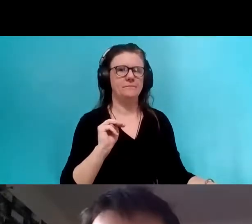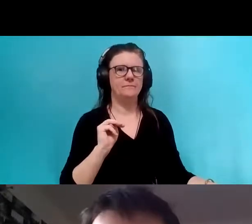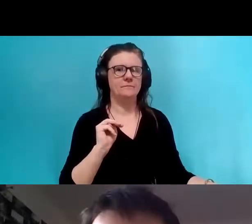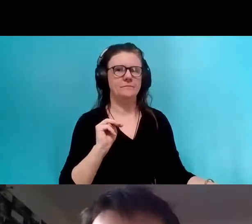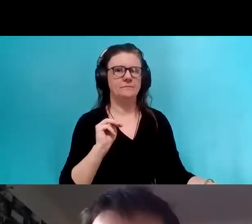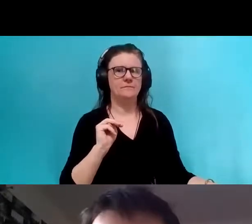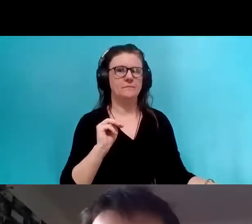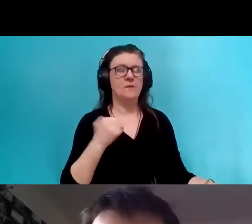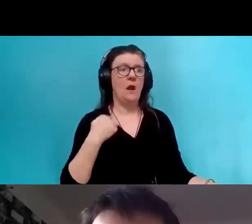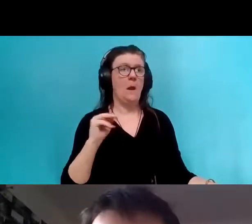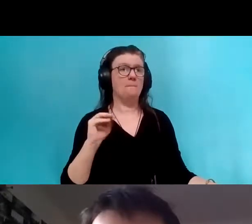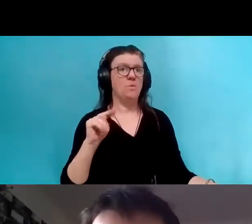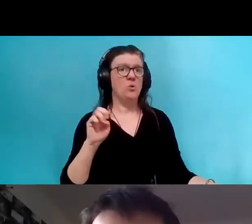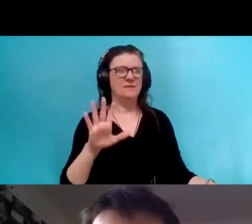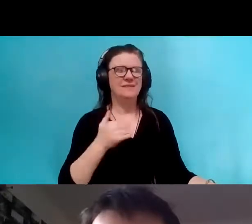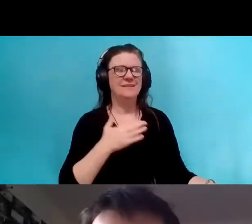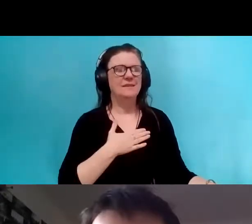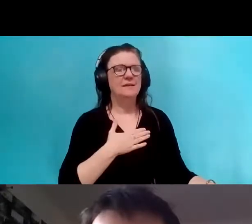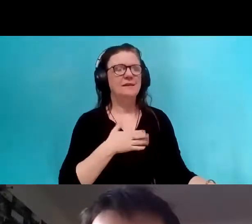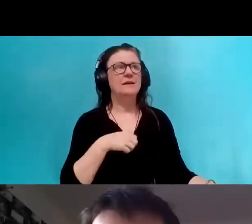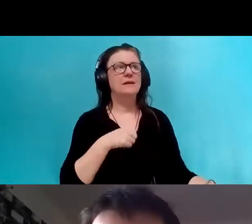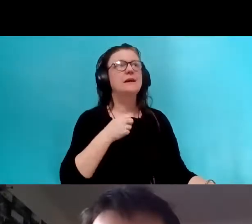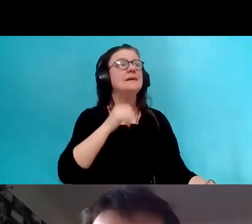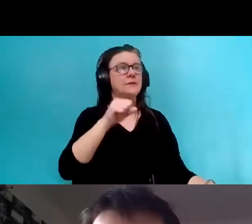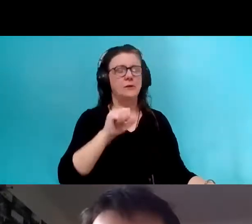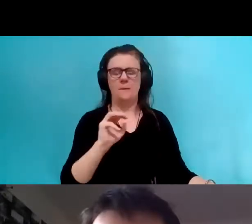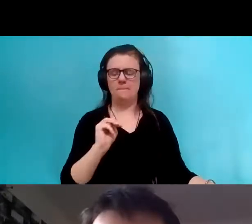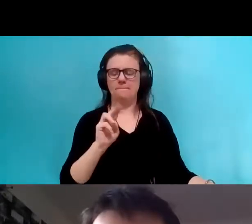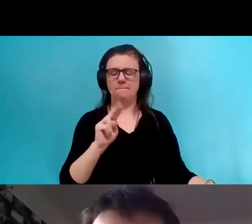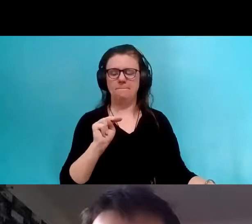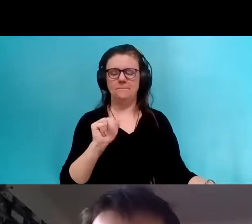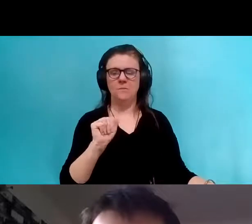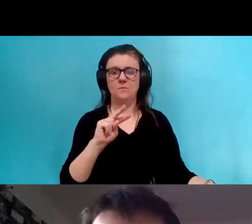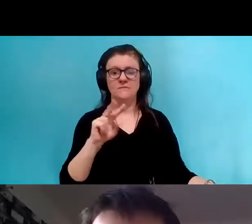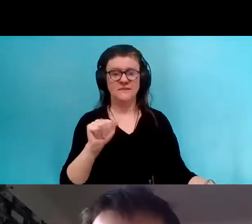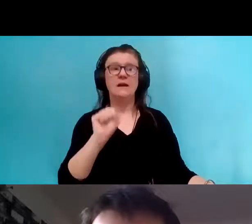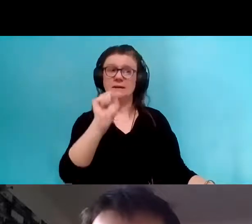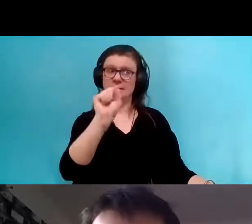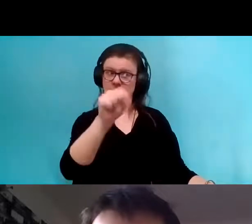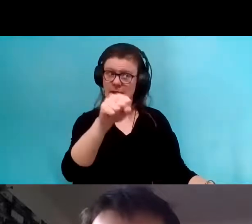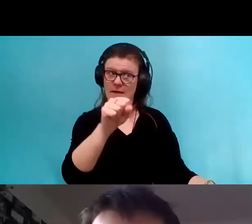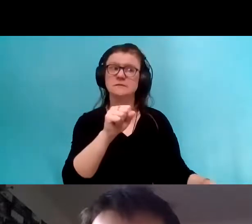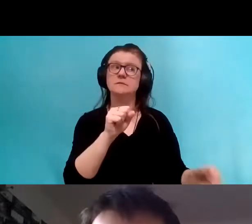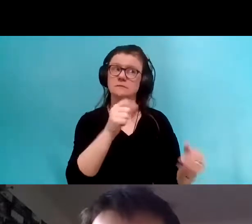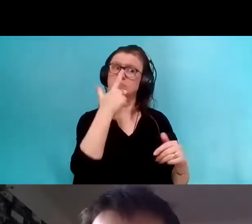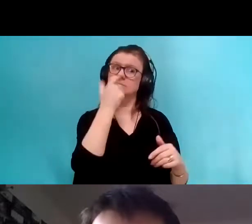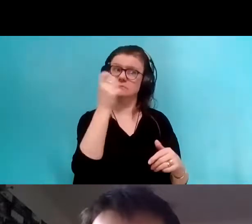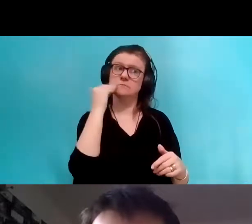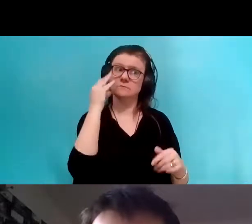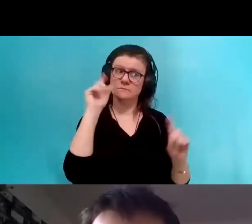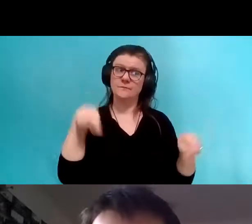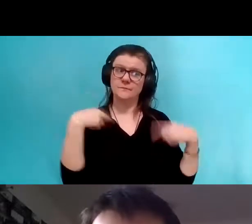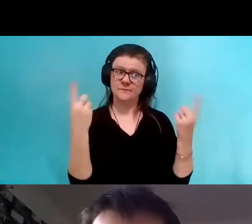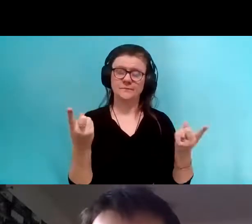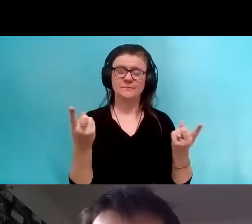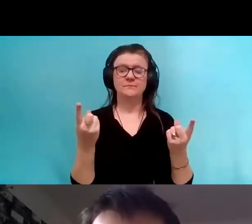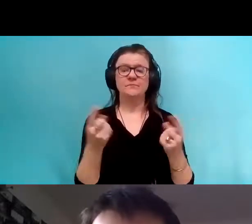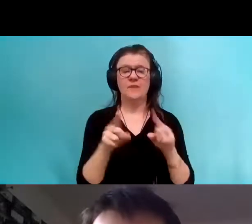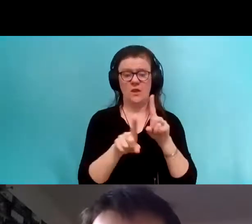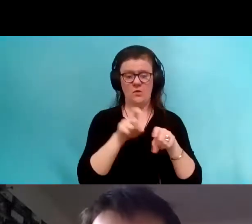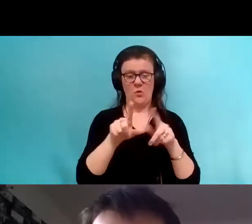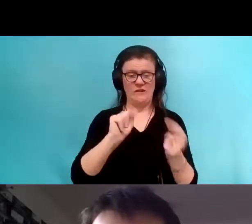Sorry, I was on mute. So yes, this is a very interesting experience, I must say. The translation in